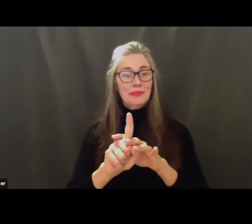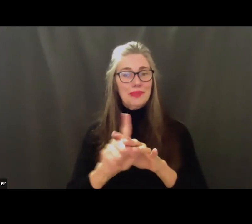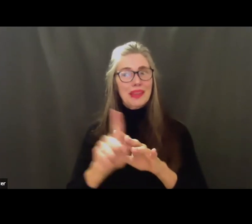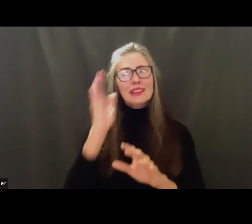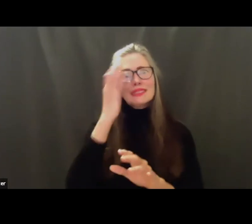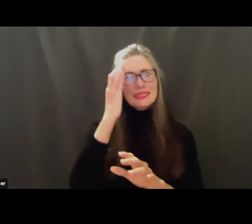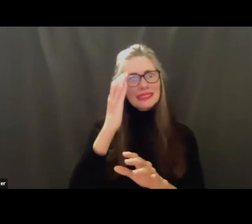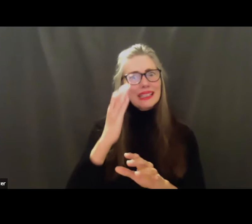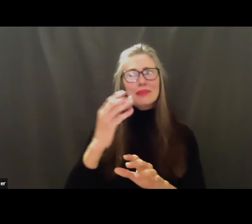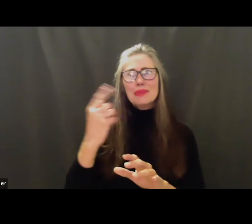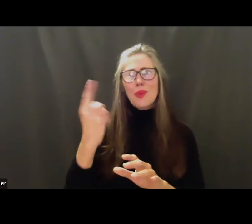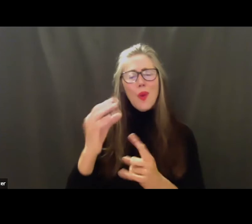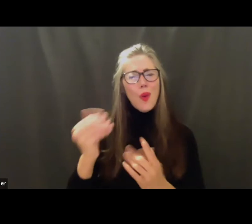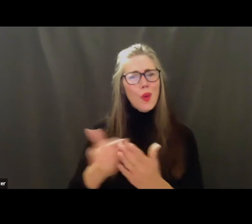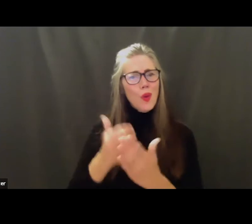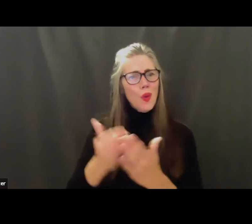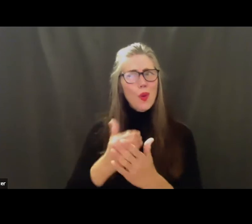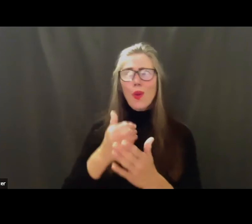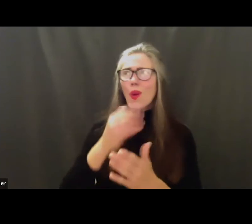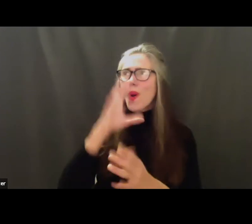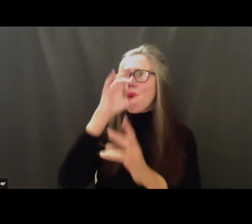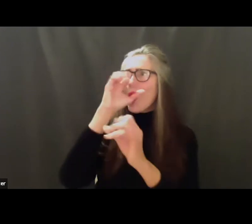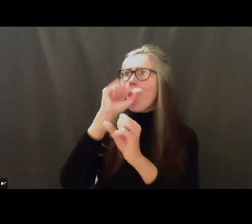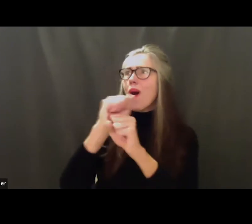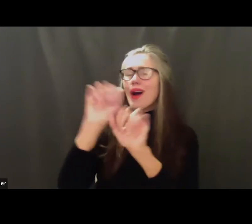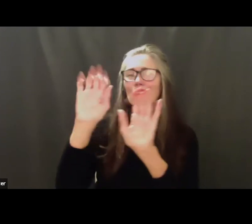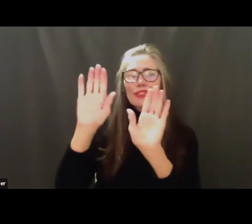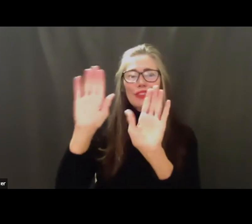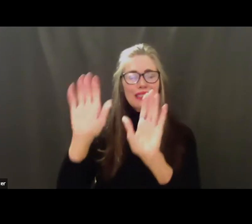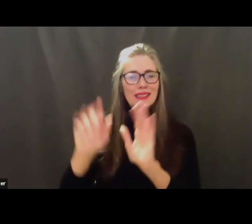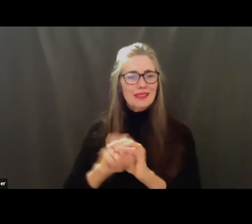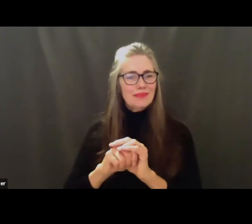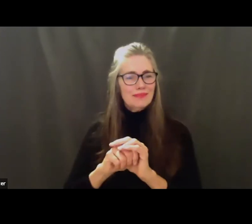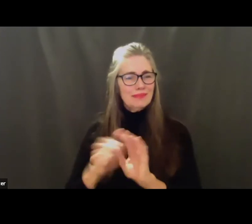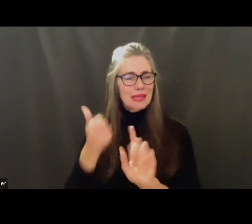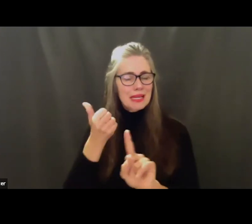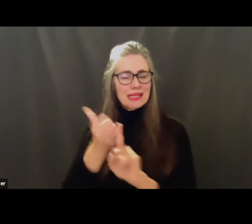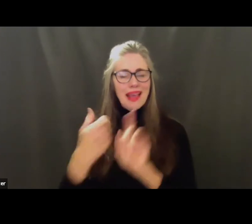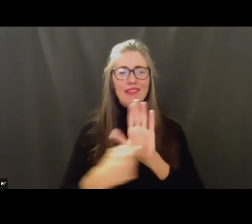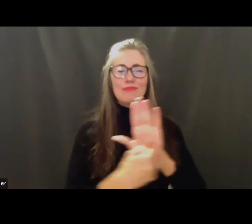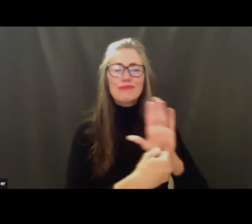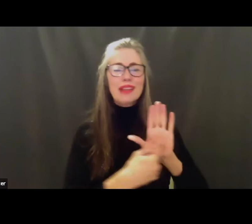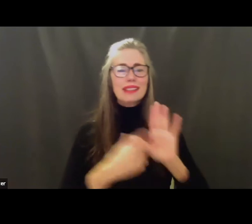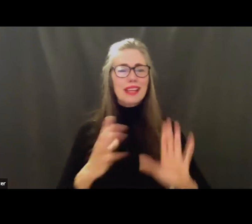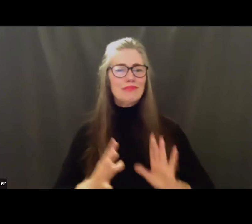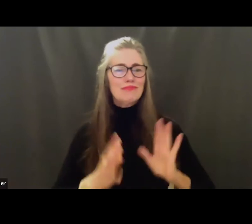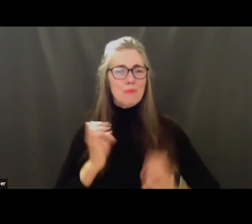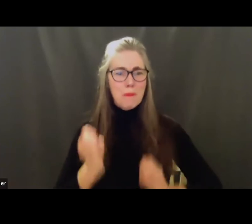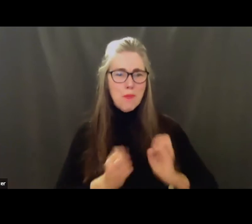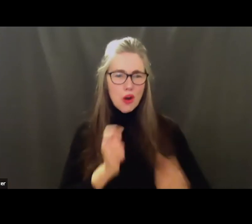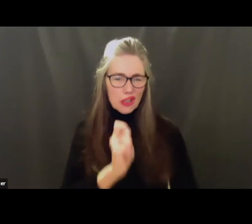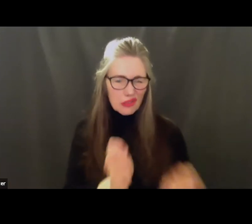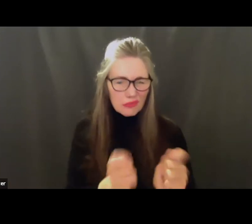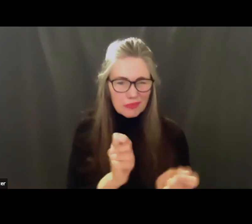seems to stand for something new and grand. Skilled in the arts of self-presentation and emotional